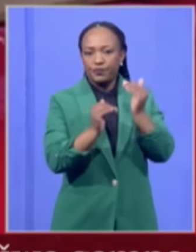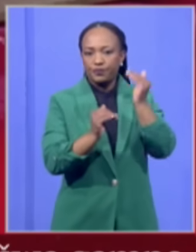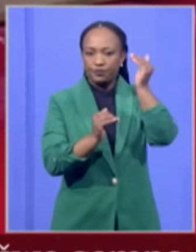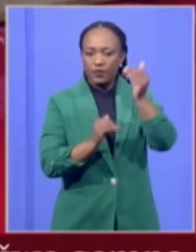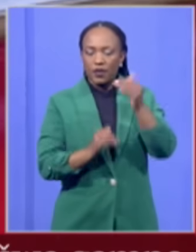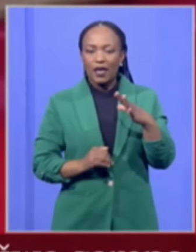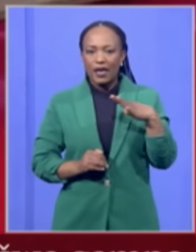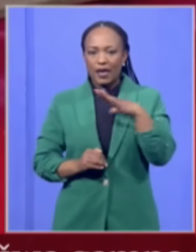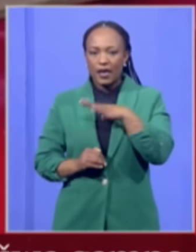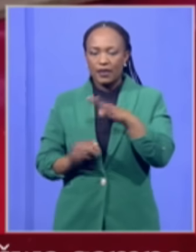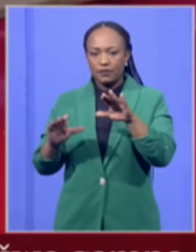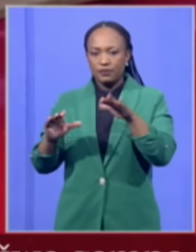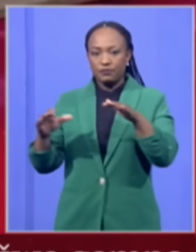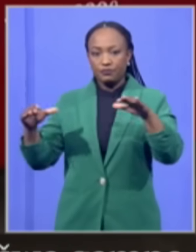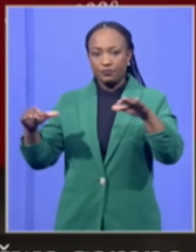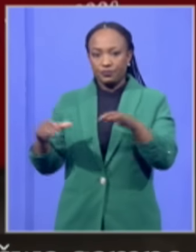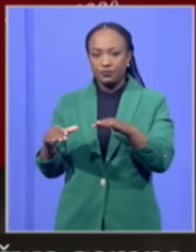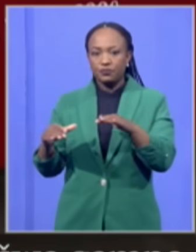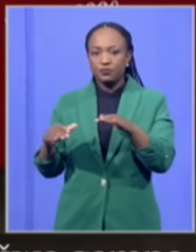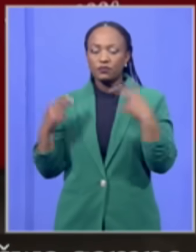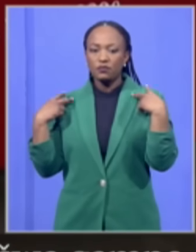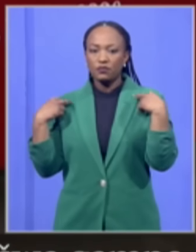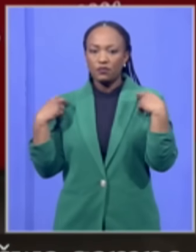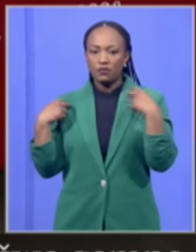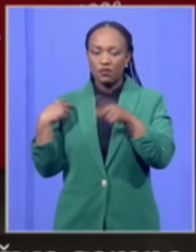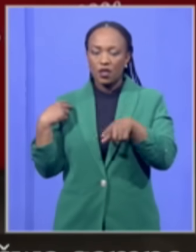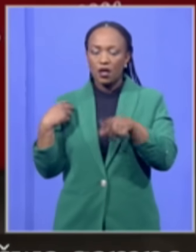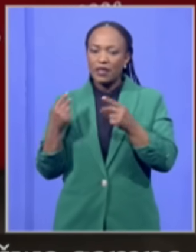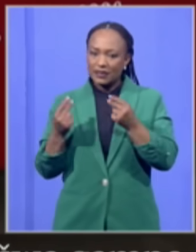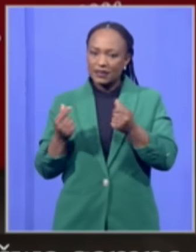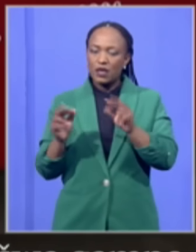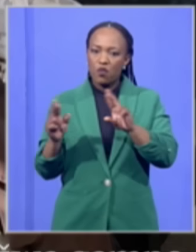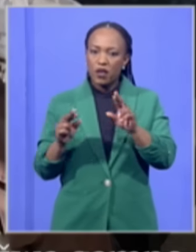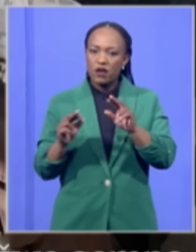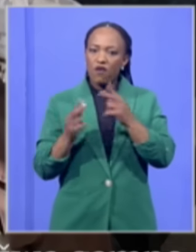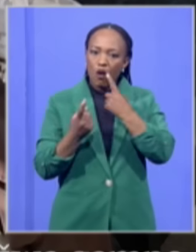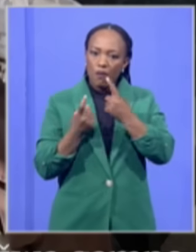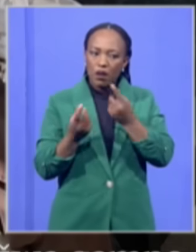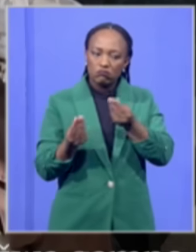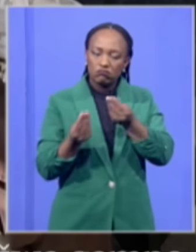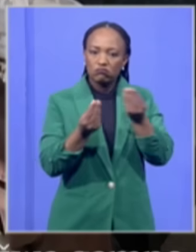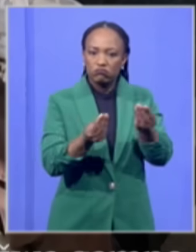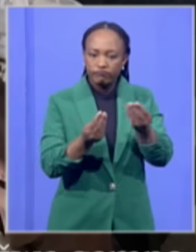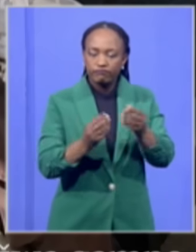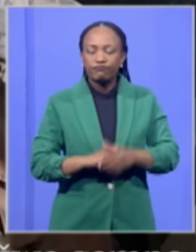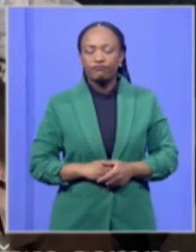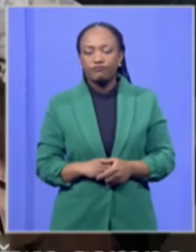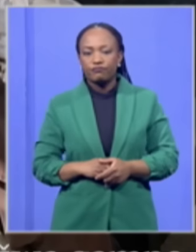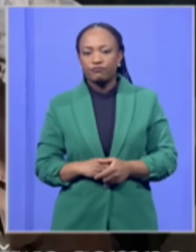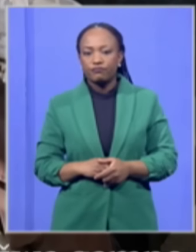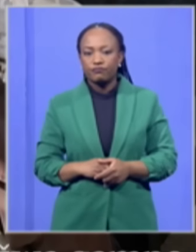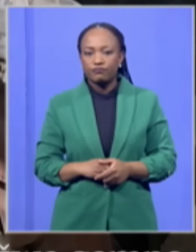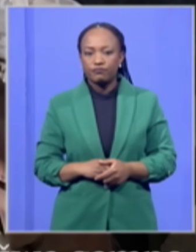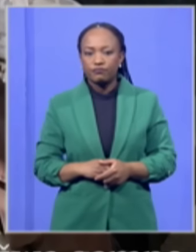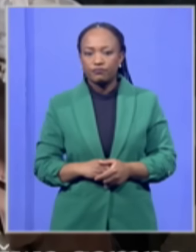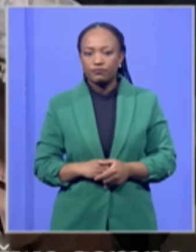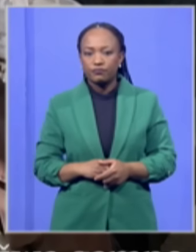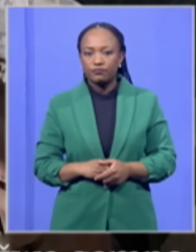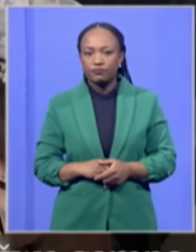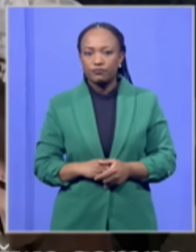e kopile batlhokomedi gore ba romele dingongora tsa bona ka nako kwa maphateng a maleba. Itumeleng Khajane, SABC